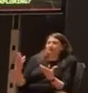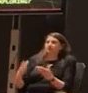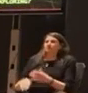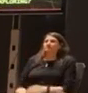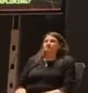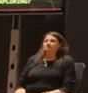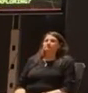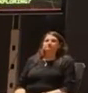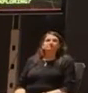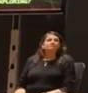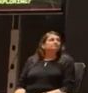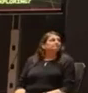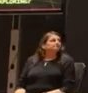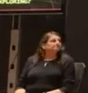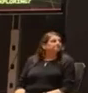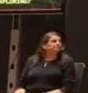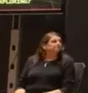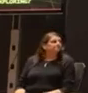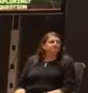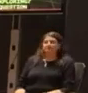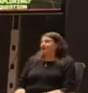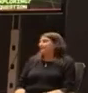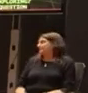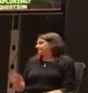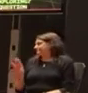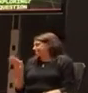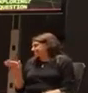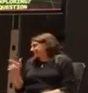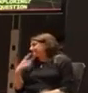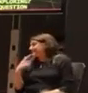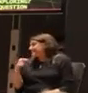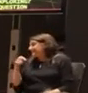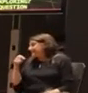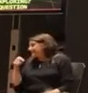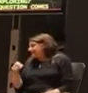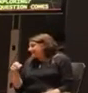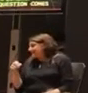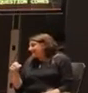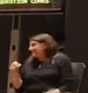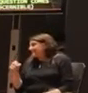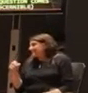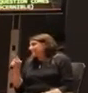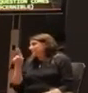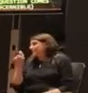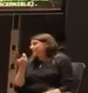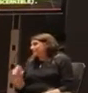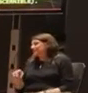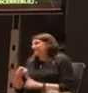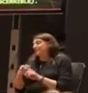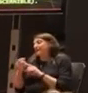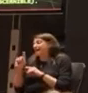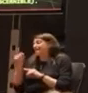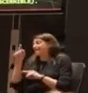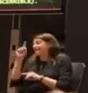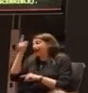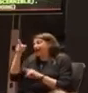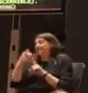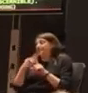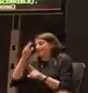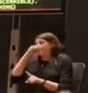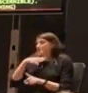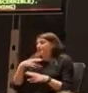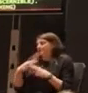Question comes from afar, from a gentleman by the name of Neil Henry, and he wants to